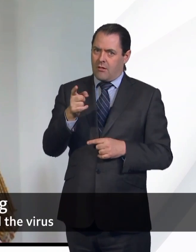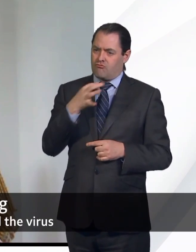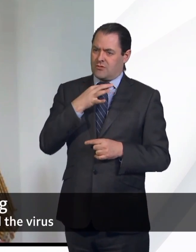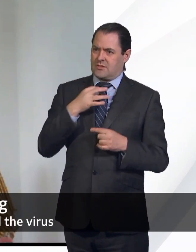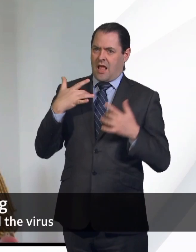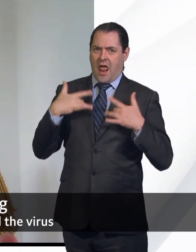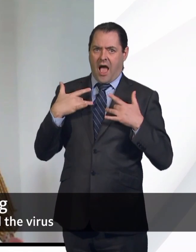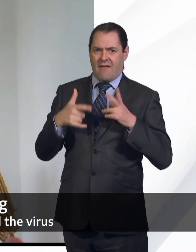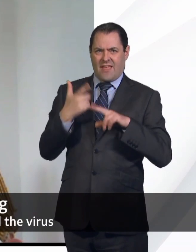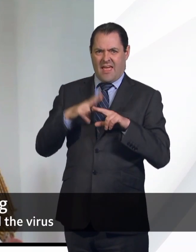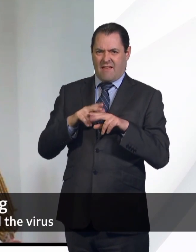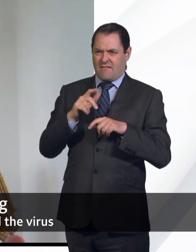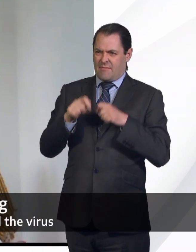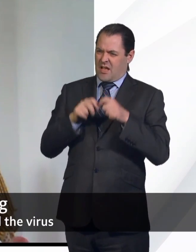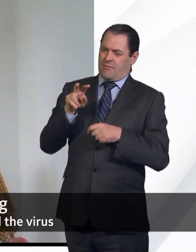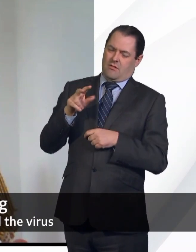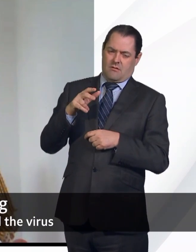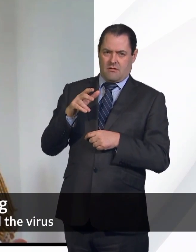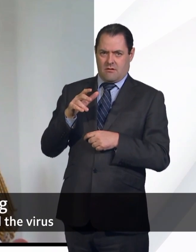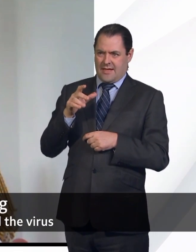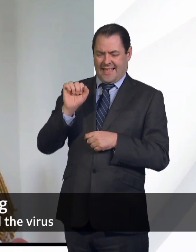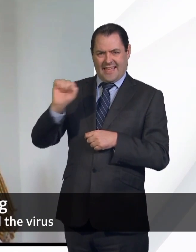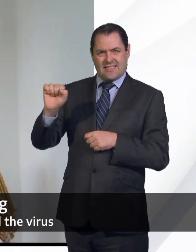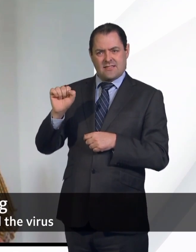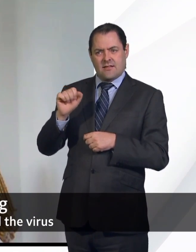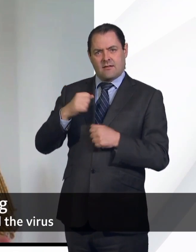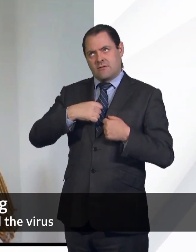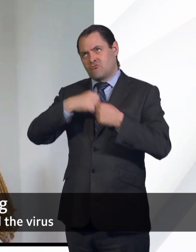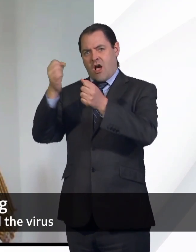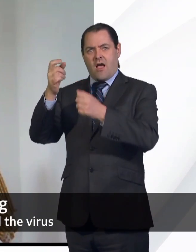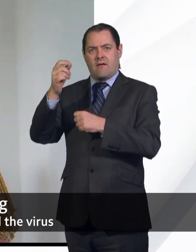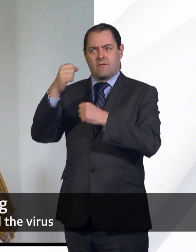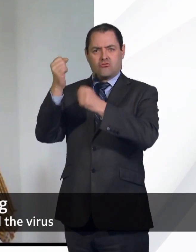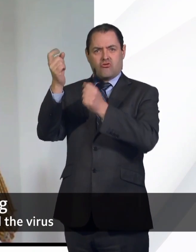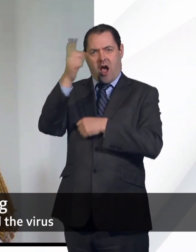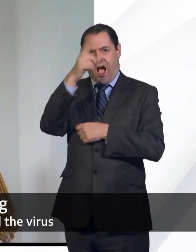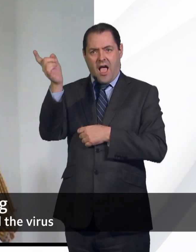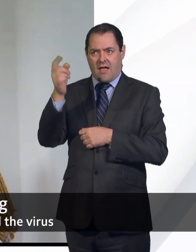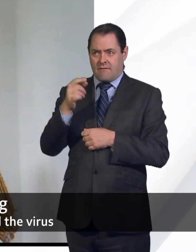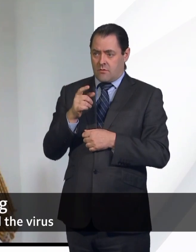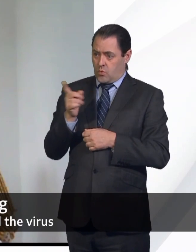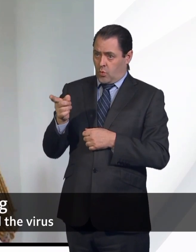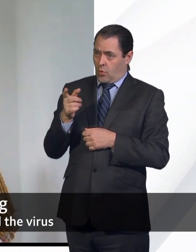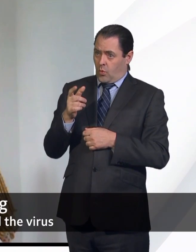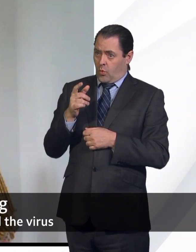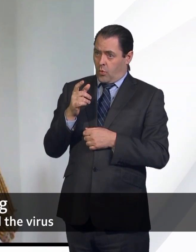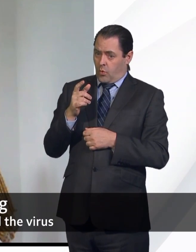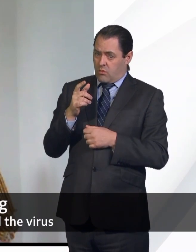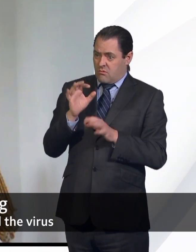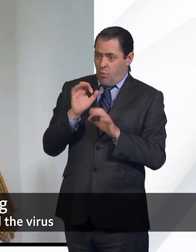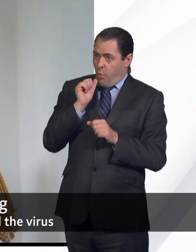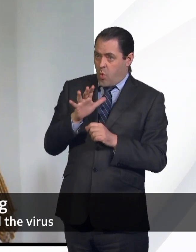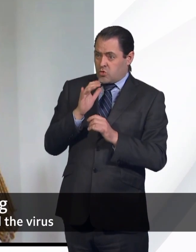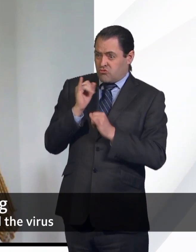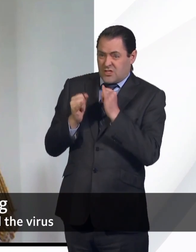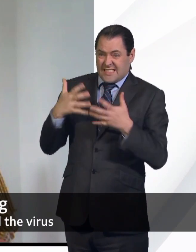here becomes basically bastardised by the actions of Mr Cummings, can you bring yourself to even utter any words of criticism of how